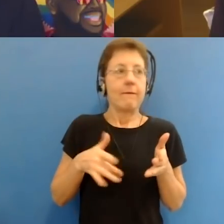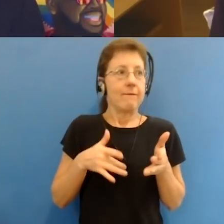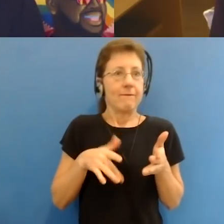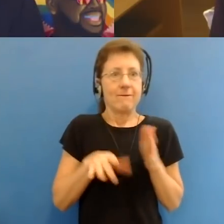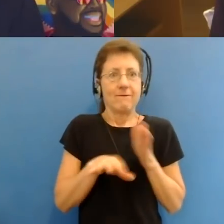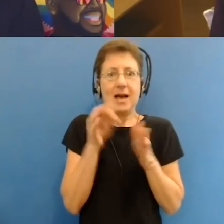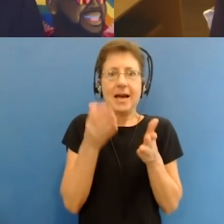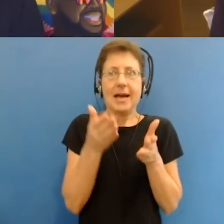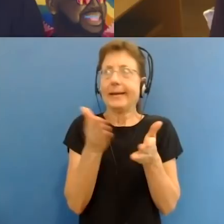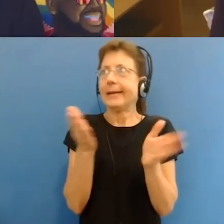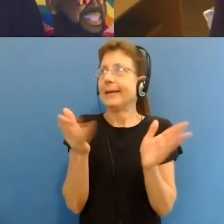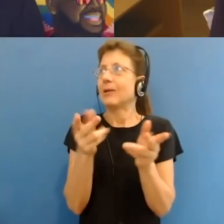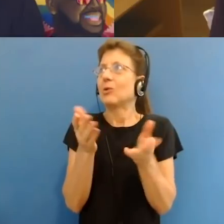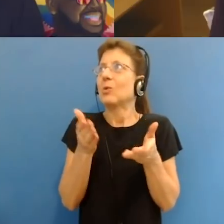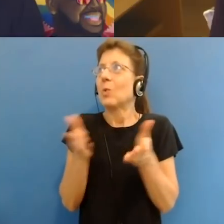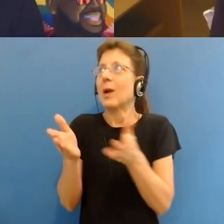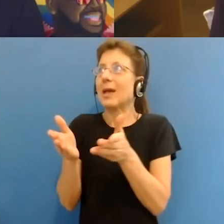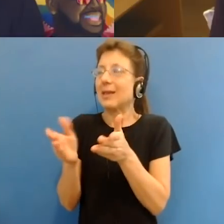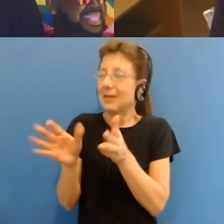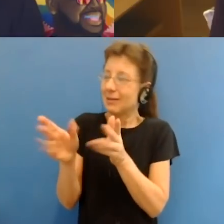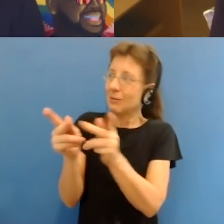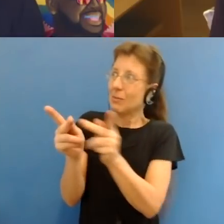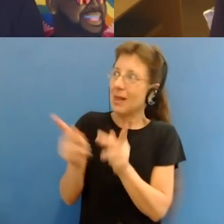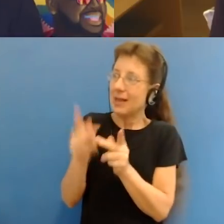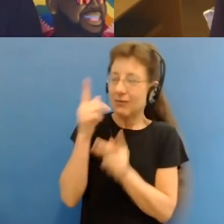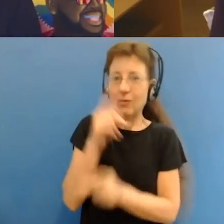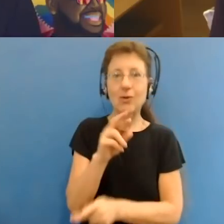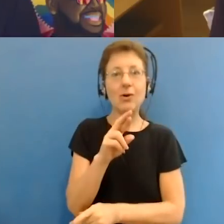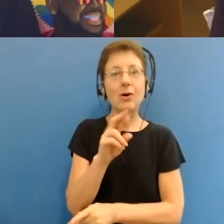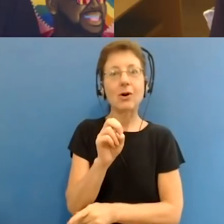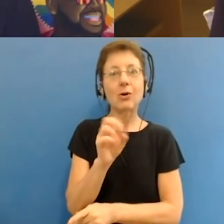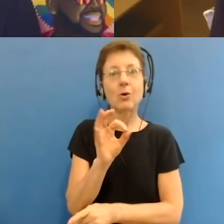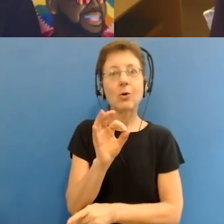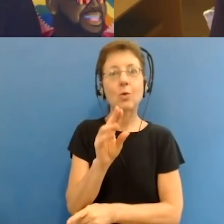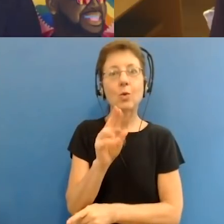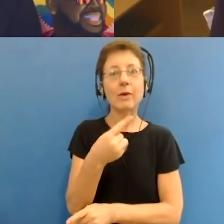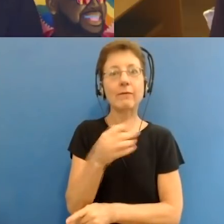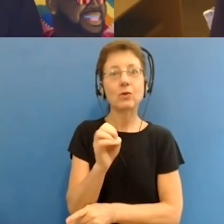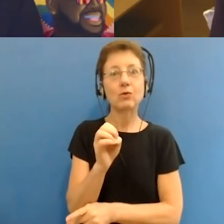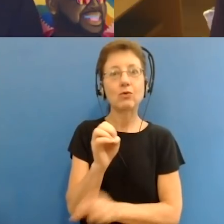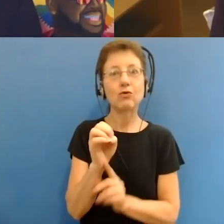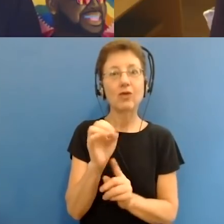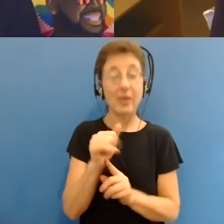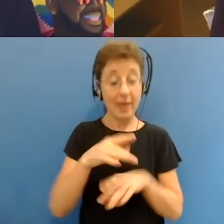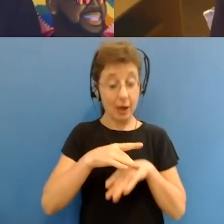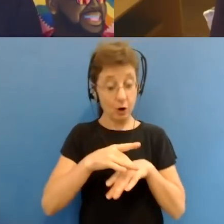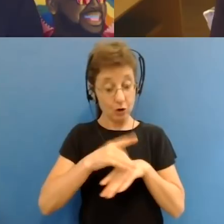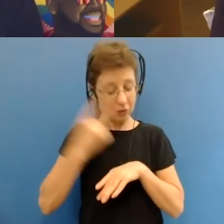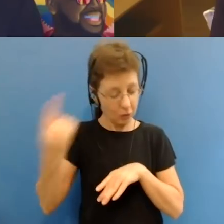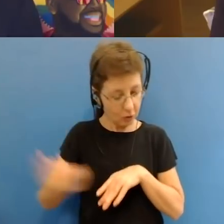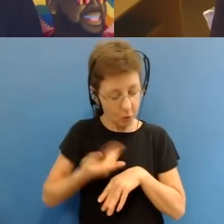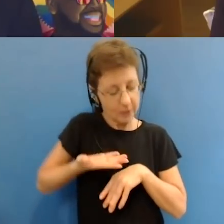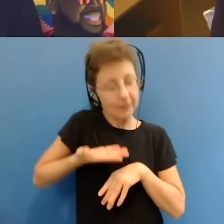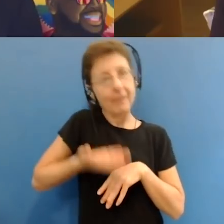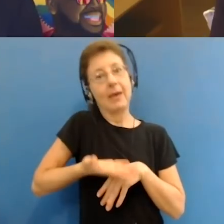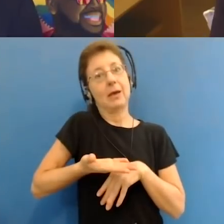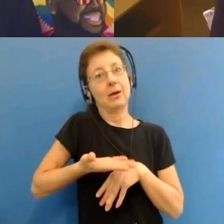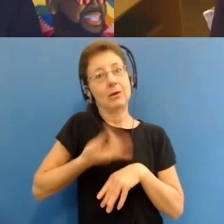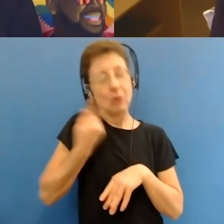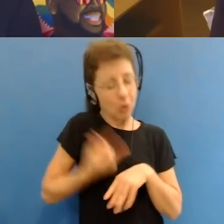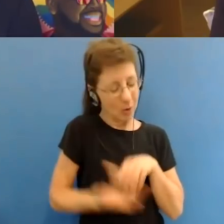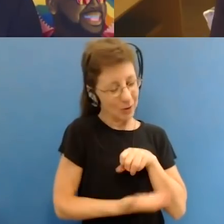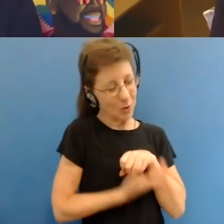and get really creative, and understand this, the earth is right under us, is always under us, is always holding us, is always loving